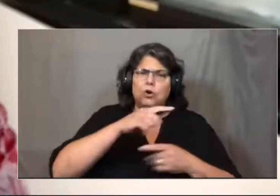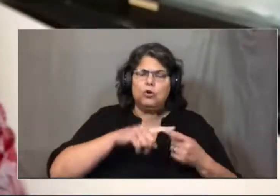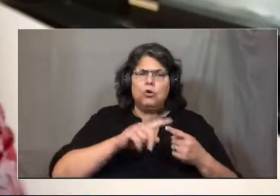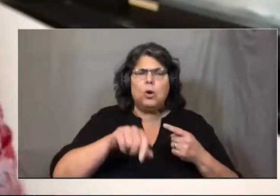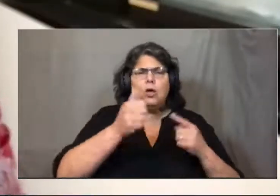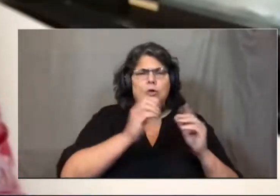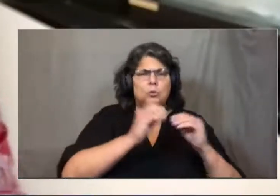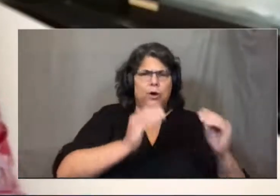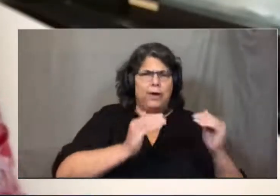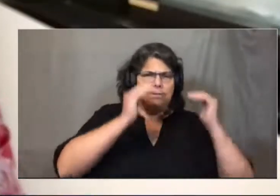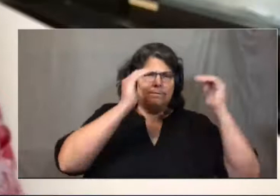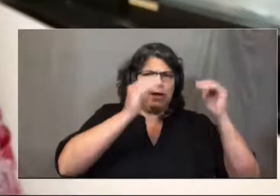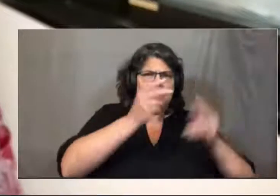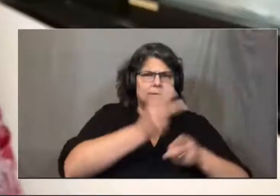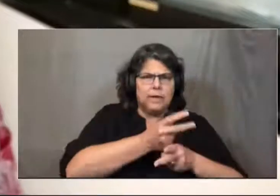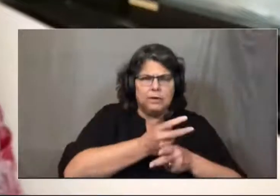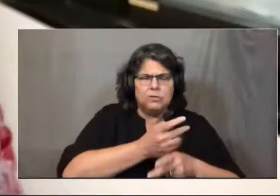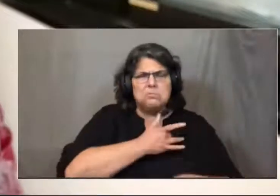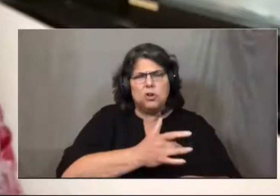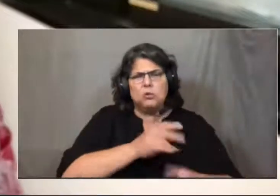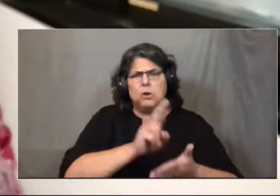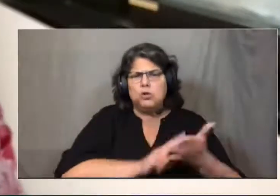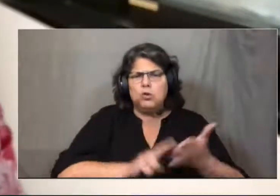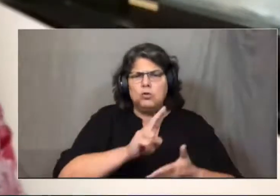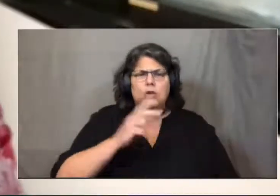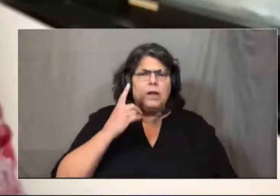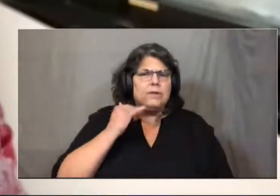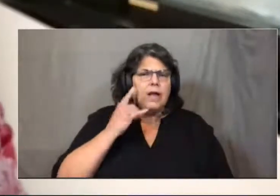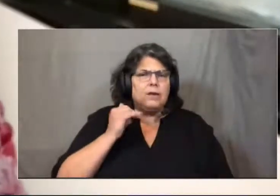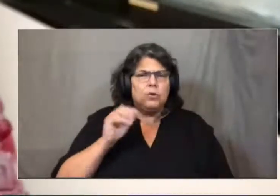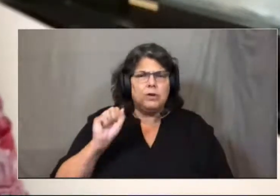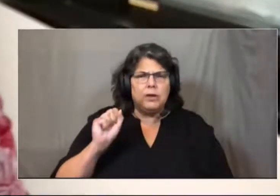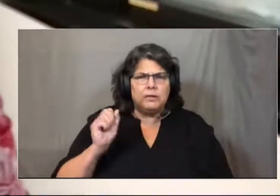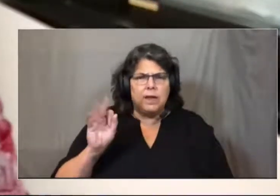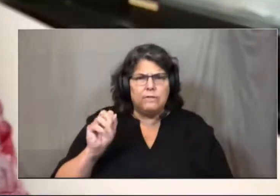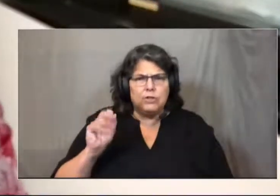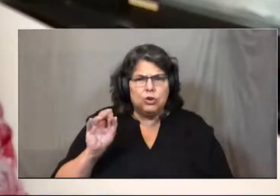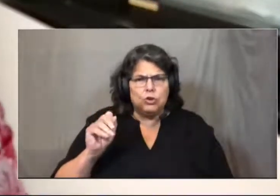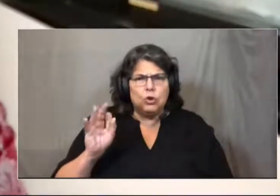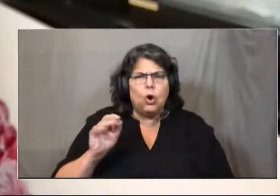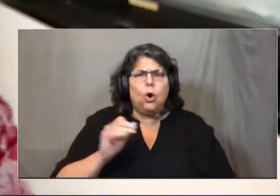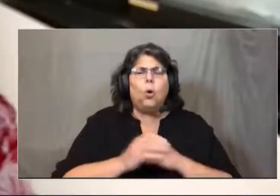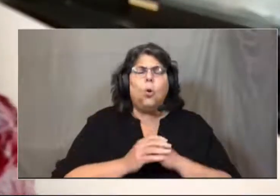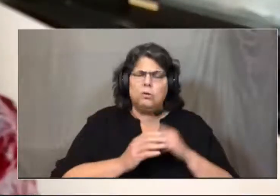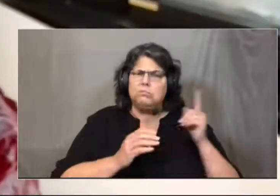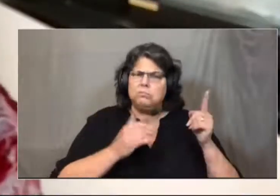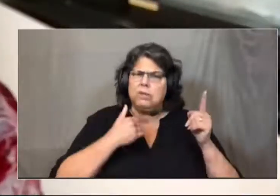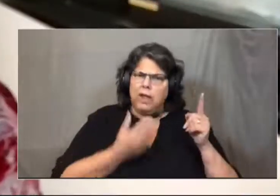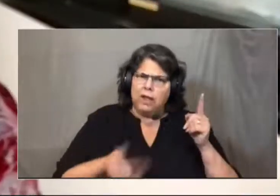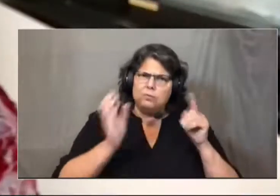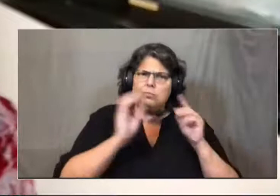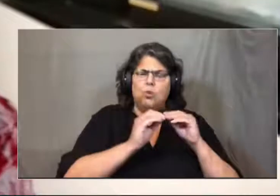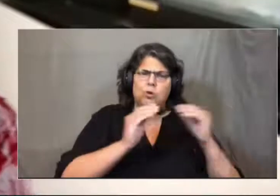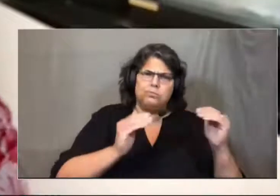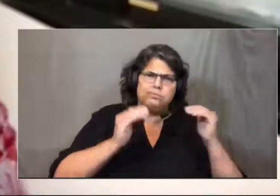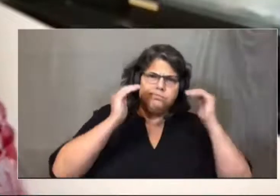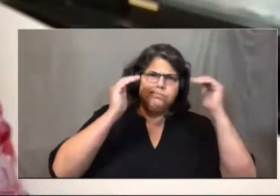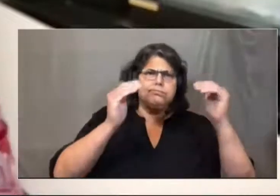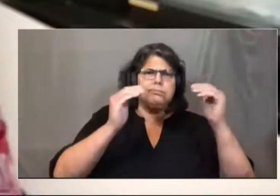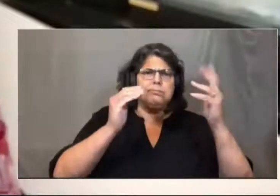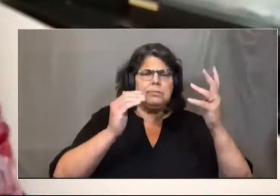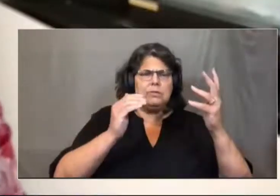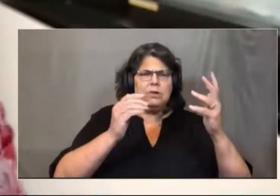Usually that's University of California, San Francisco, where there's much more available interventions